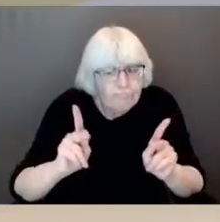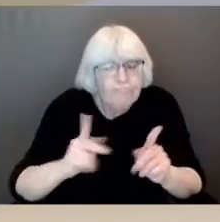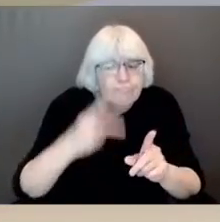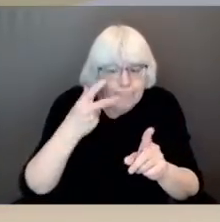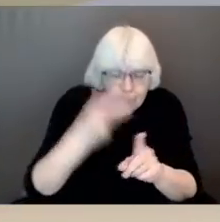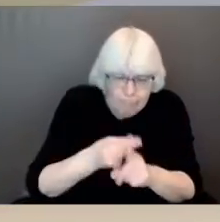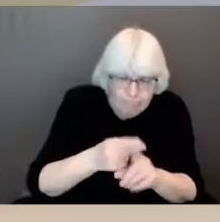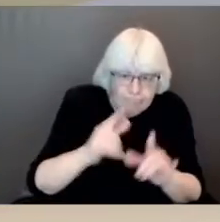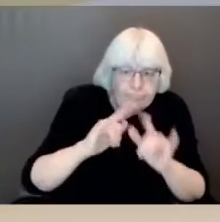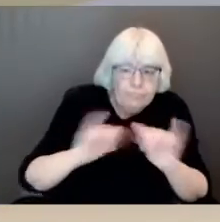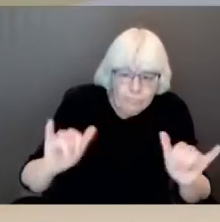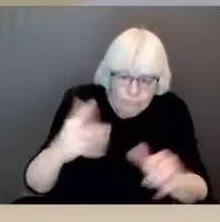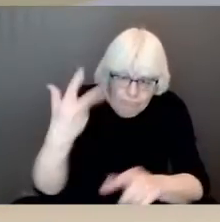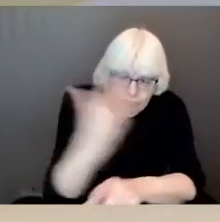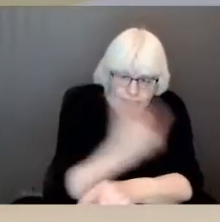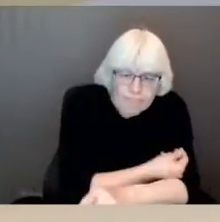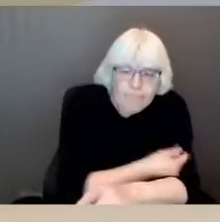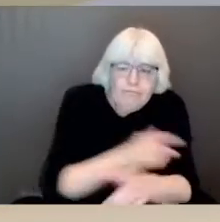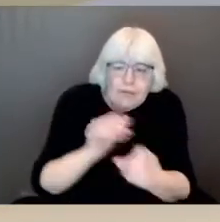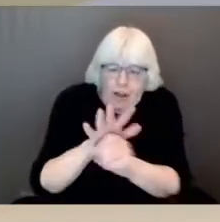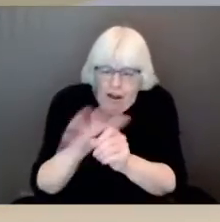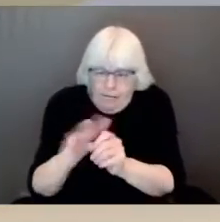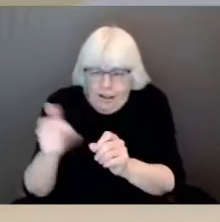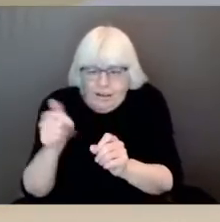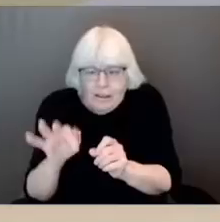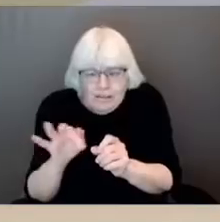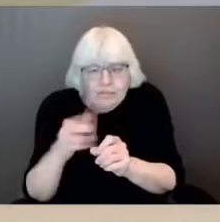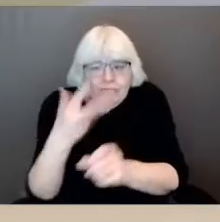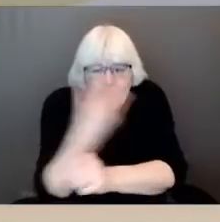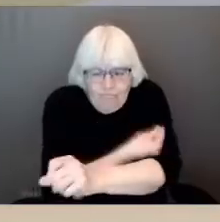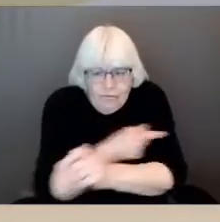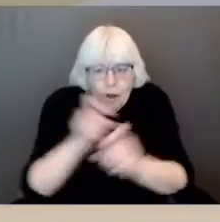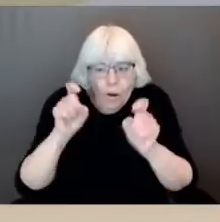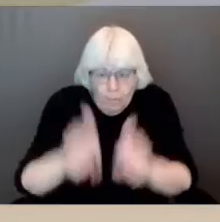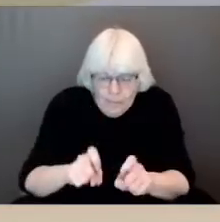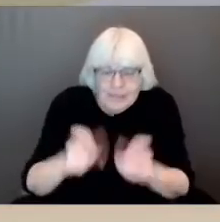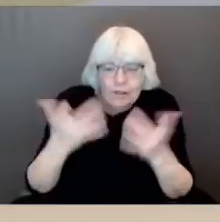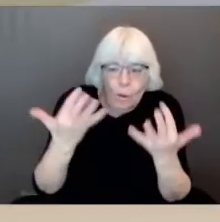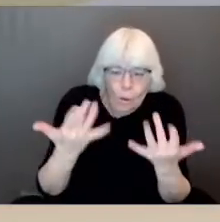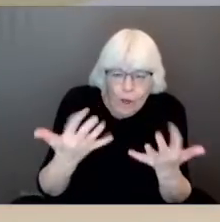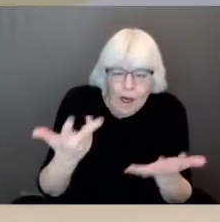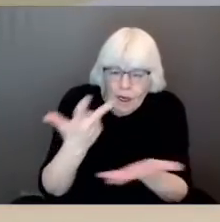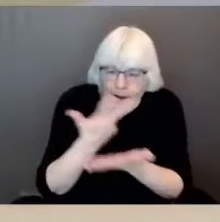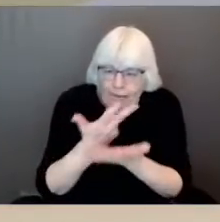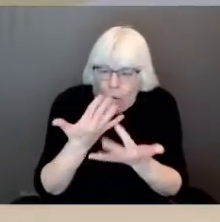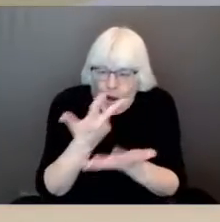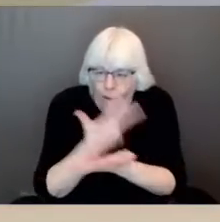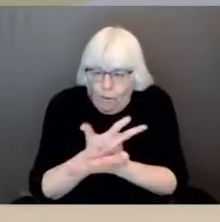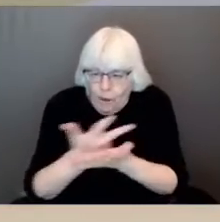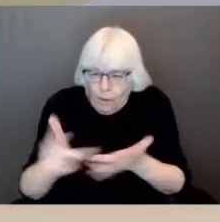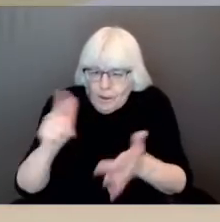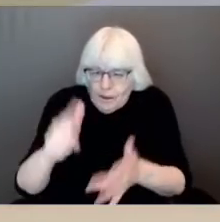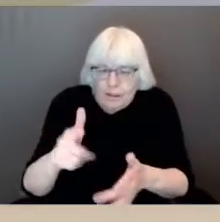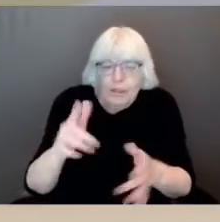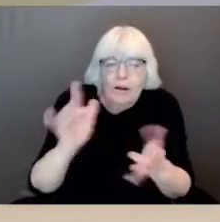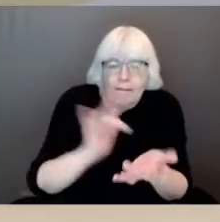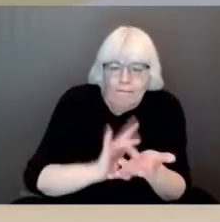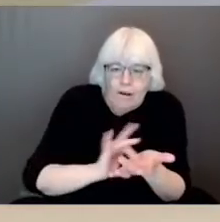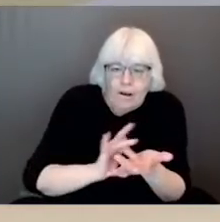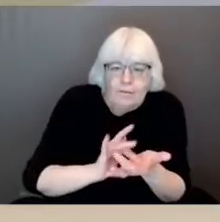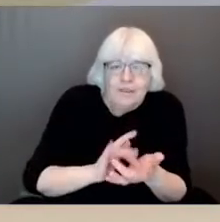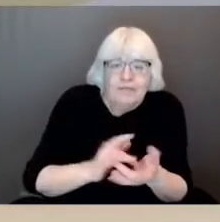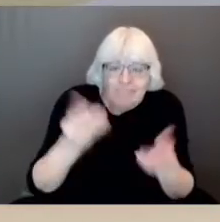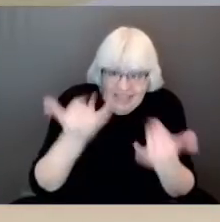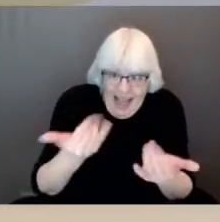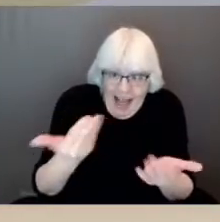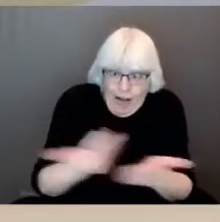me usually they want to wait 3 weeks. Exactly. So, and that's why this new advice out of NACI that came in on Friday has